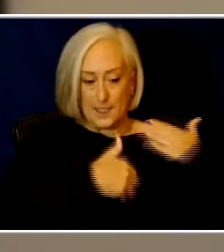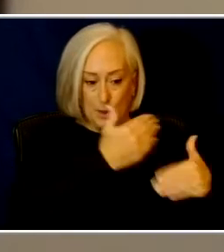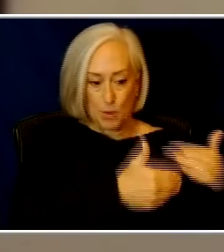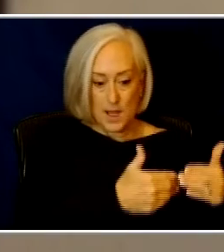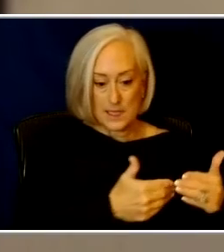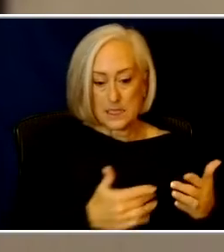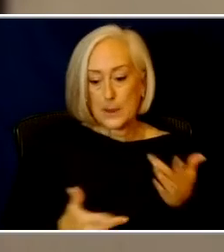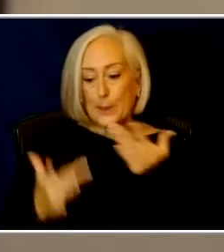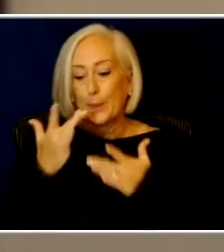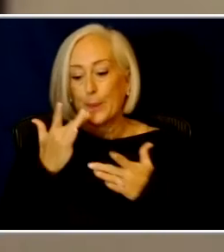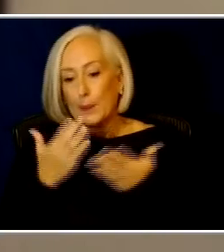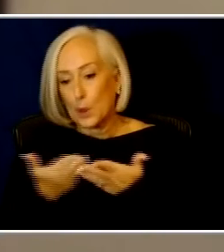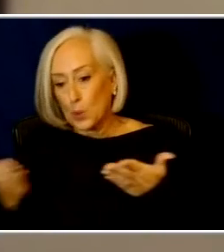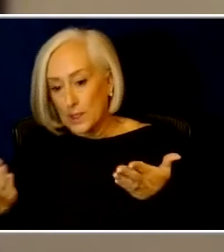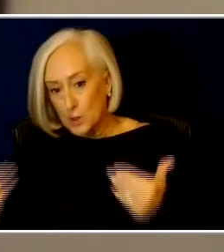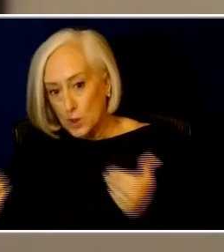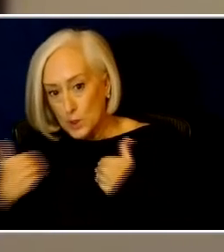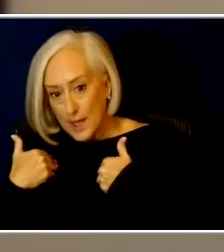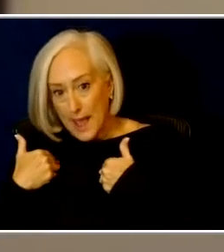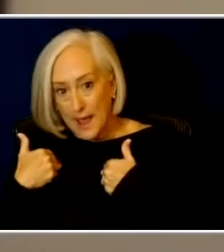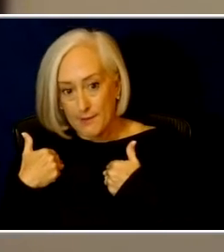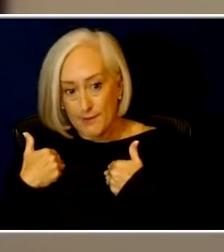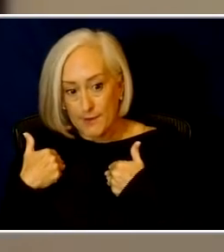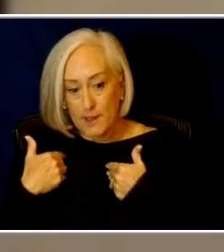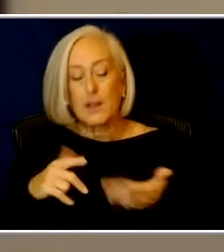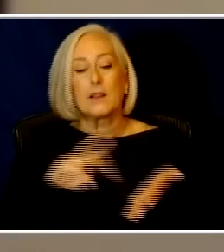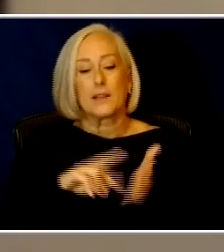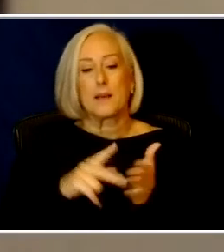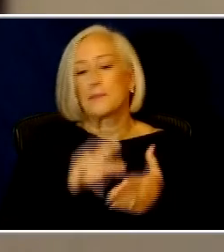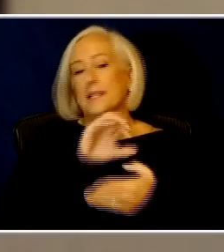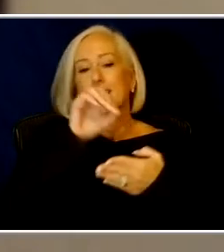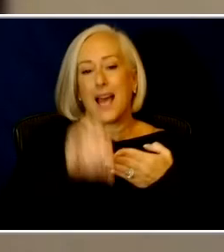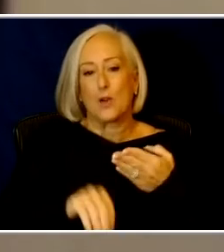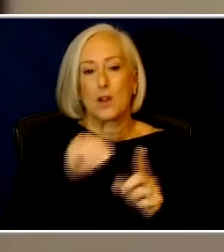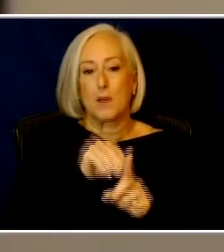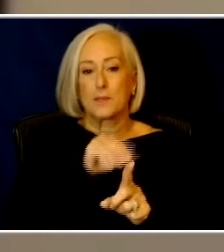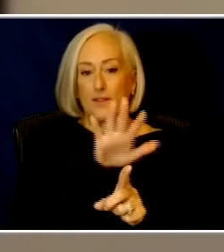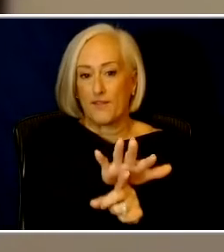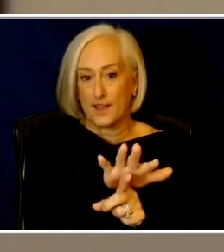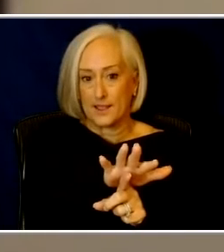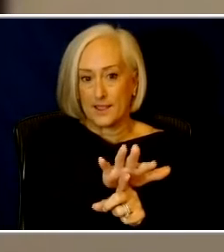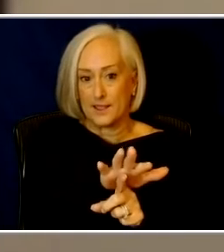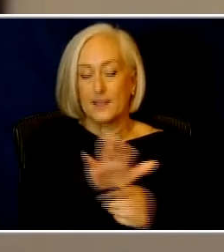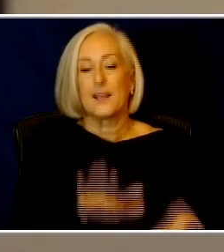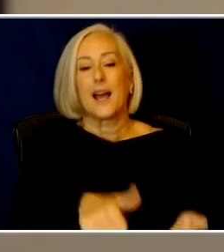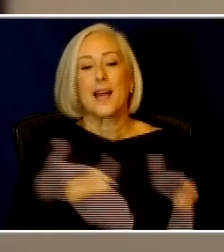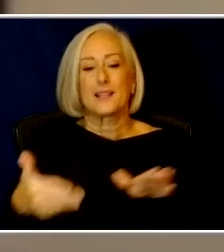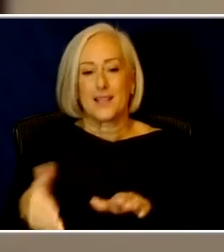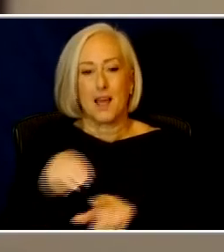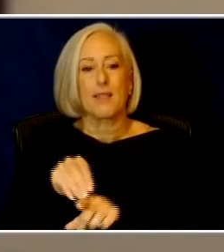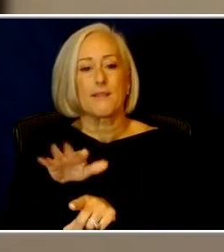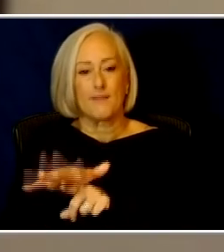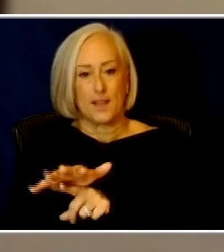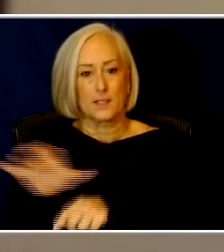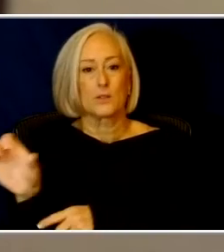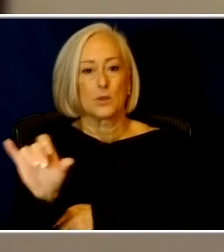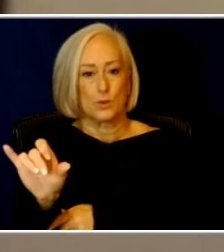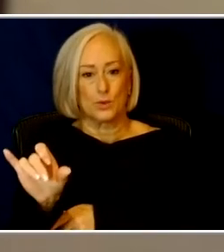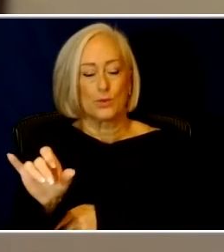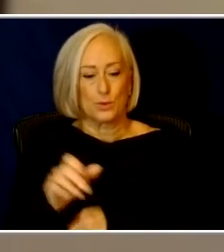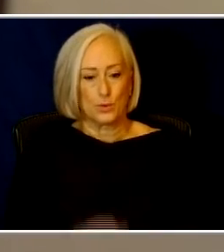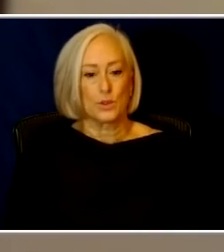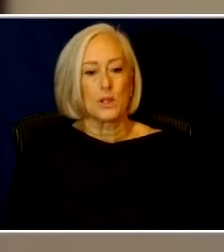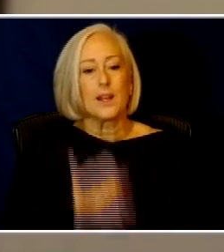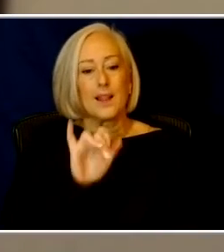in place, and outcomes then are not only affected, but mortality is in fact affected, then that's where